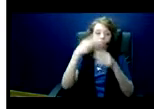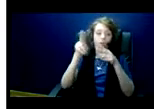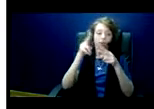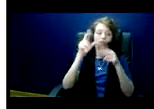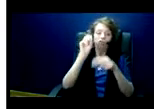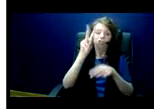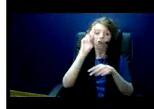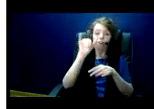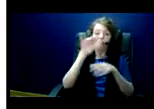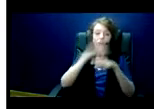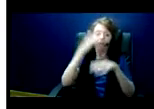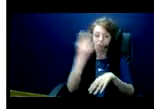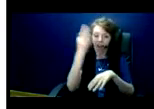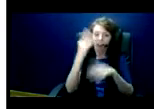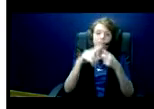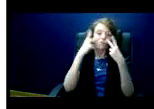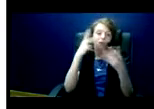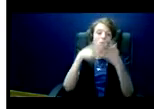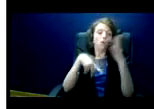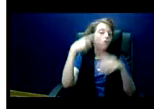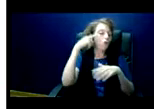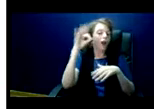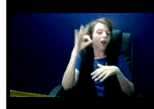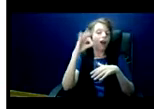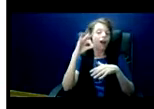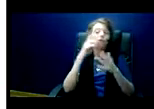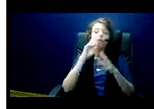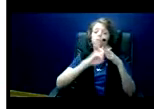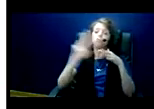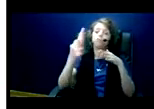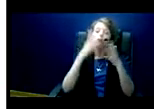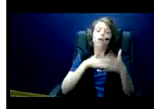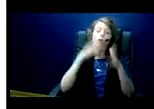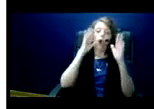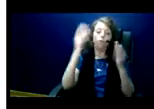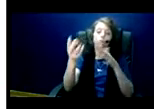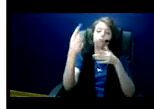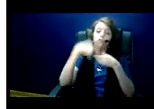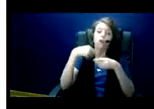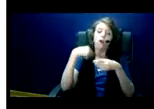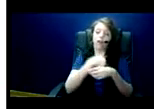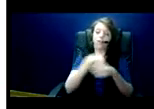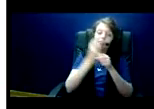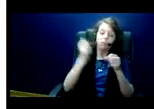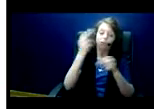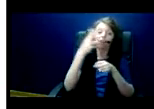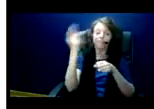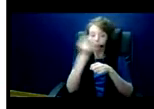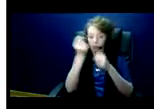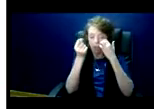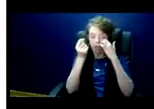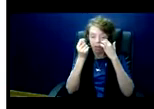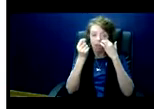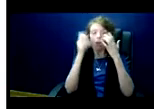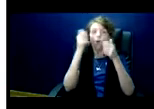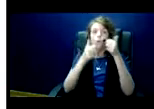retreat to let us know what you think. So we hope that you will join us next Tuesday for next Tuesday's sessions, which